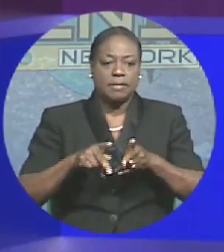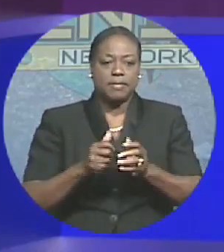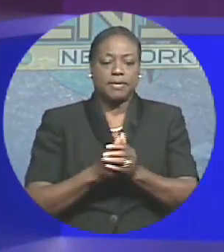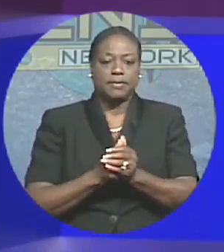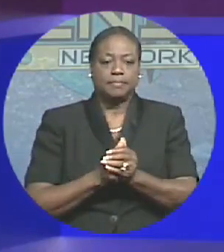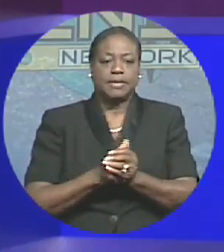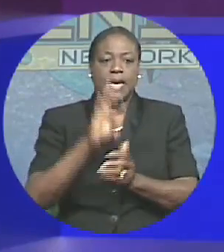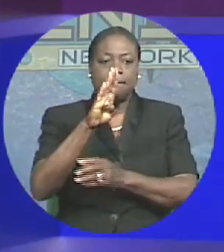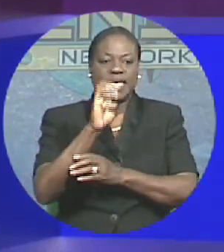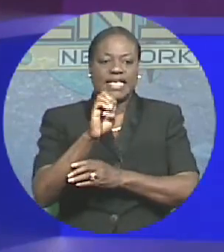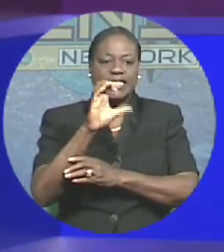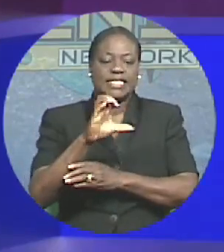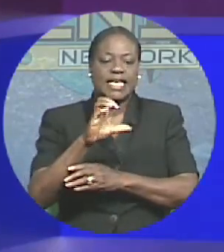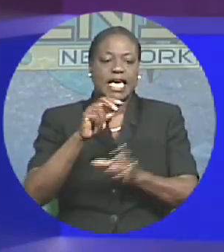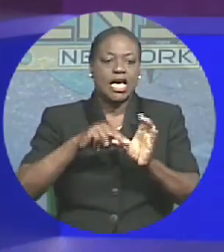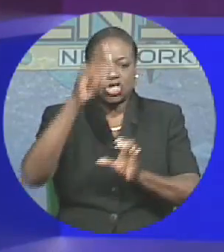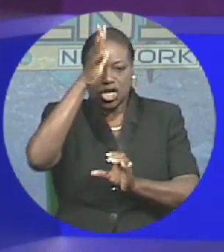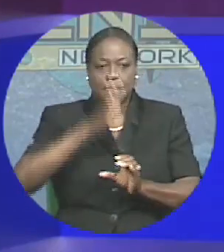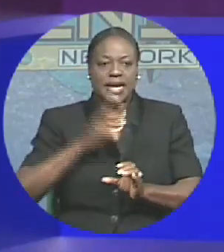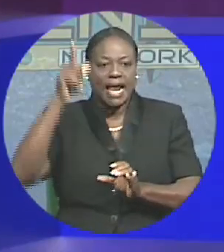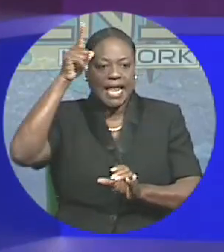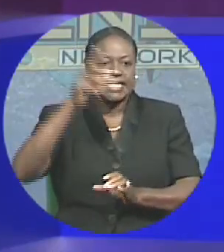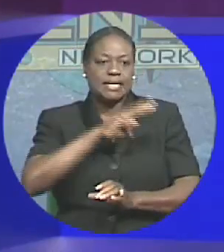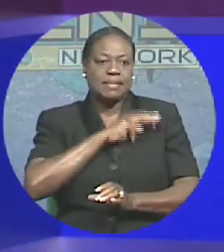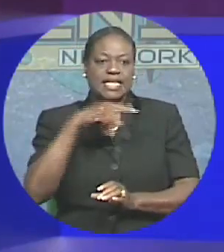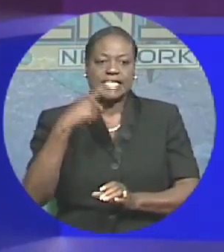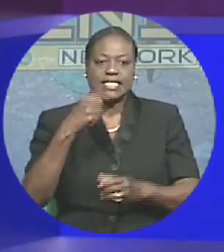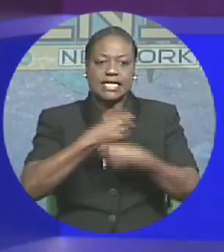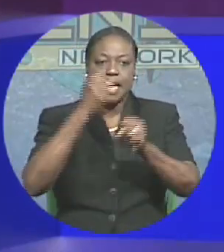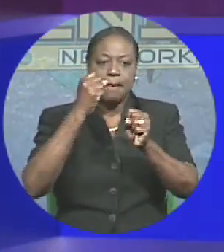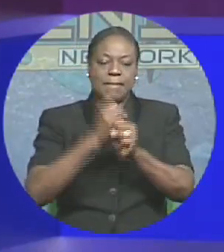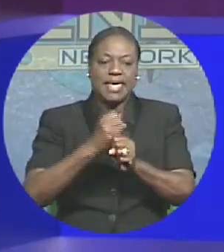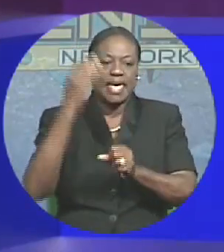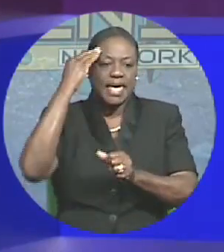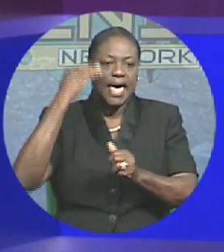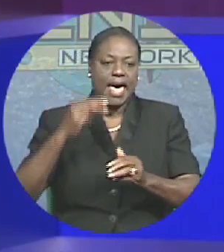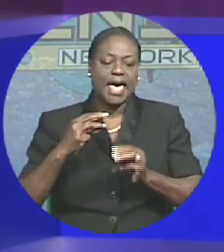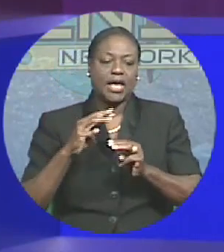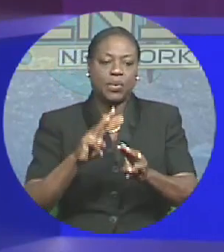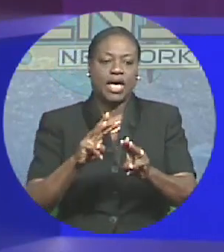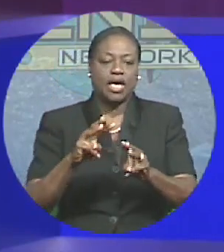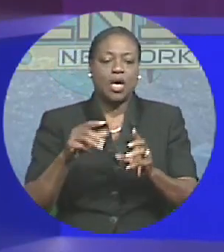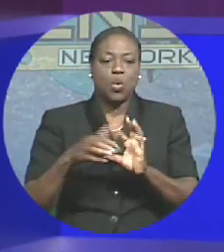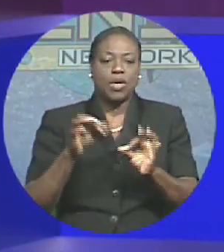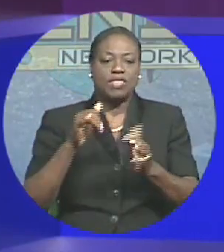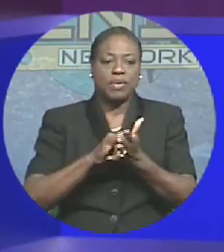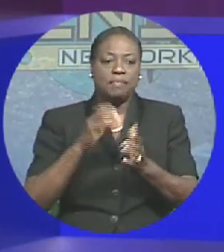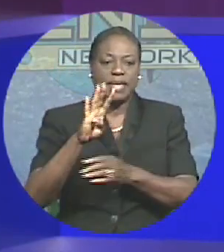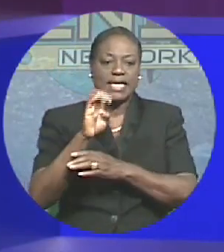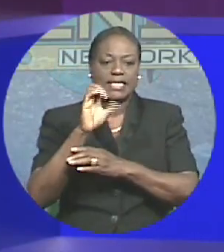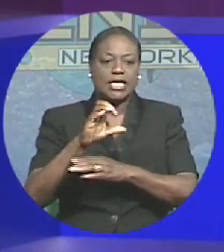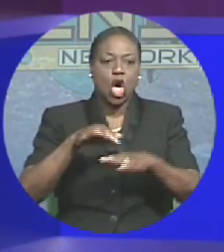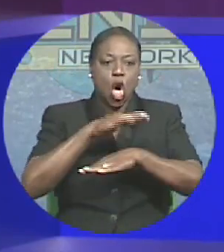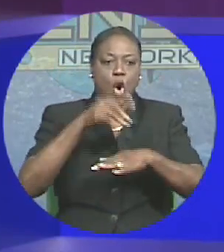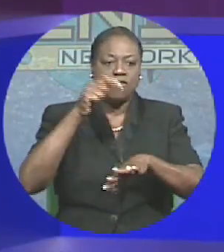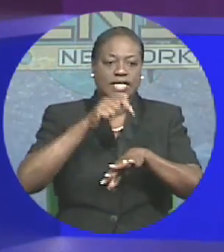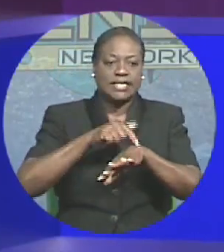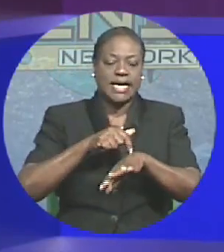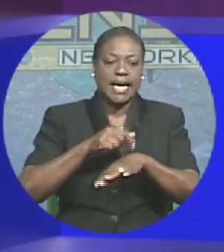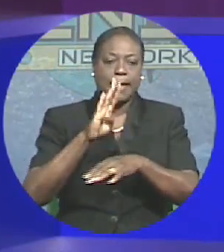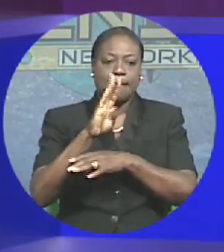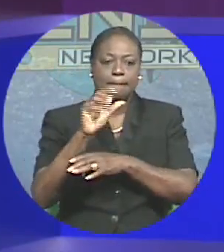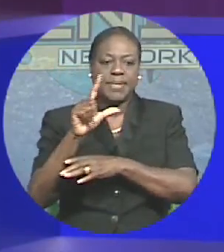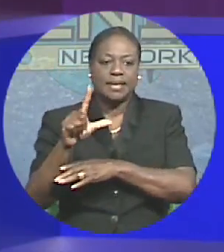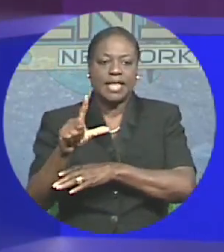In fact, BEC's Chairman Leslie Miller says he's making headway with the corporation's overtime bill. He says the figure has been cut in half